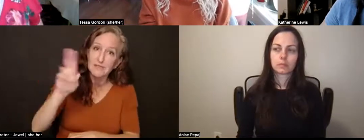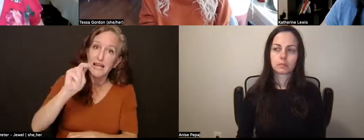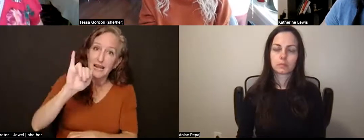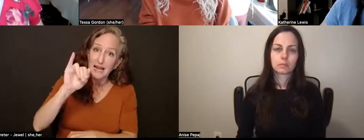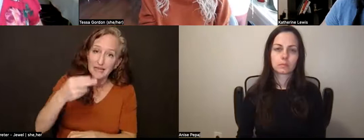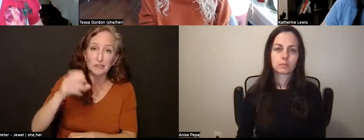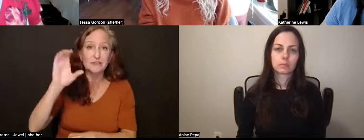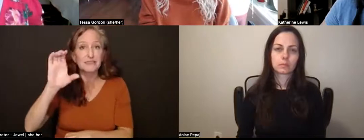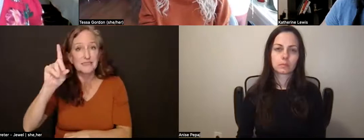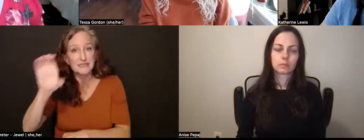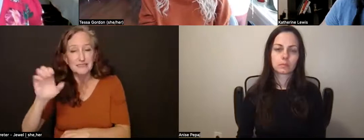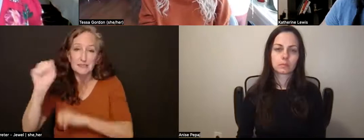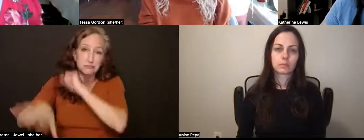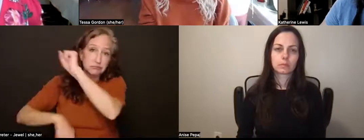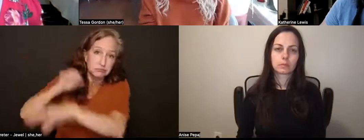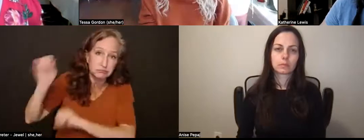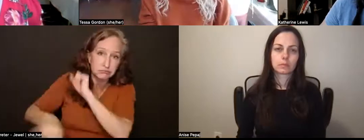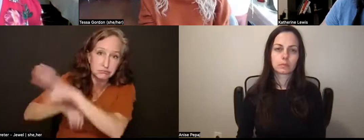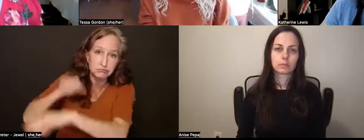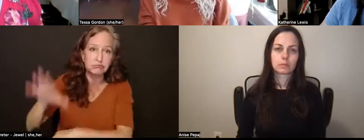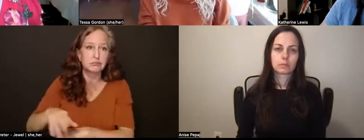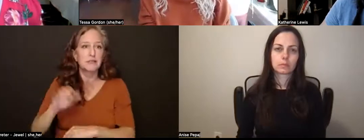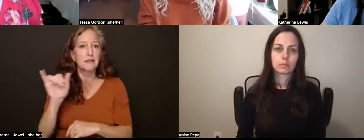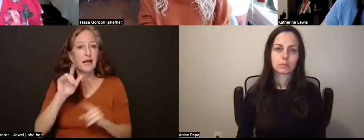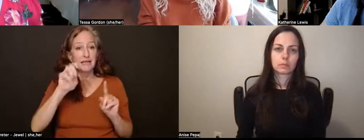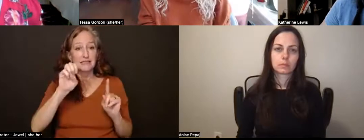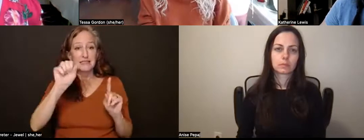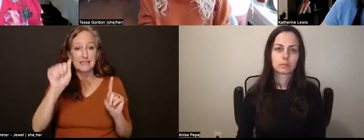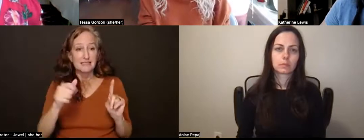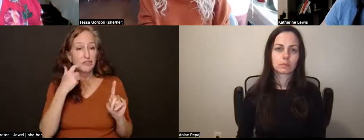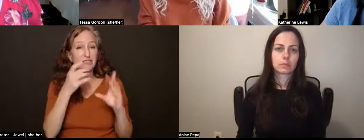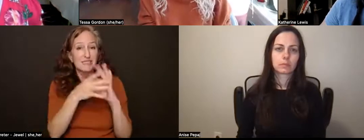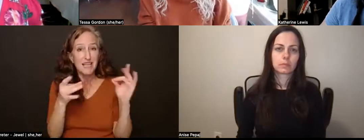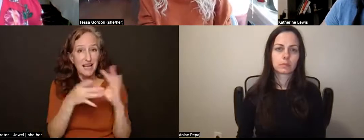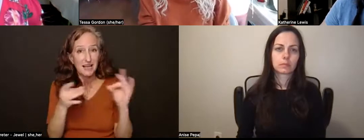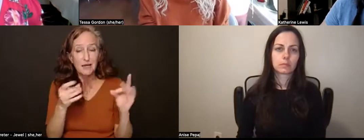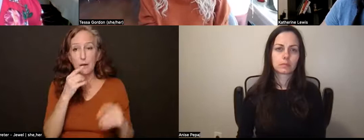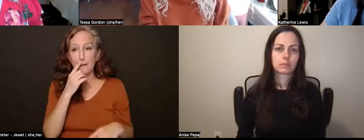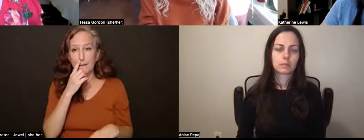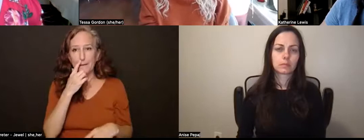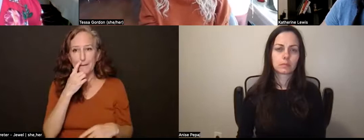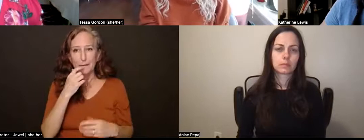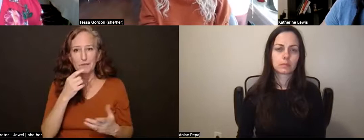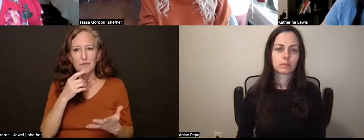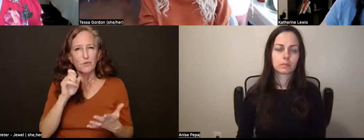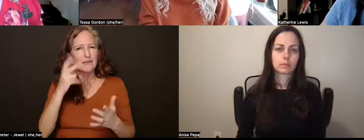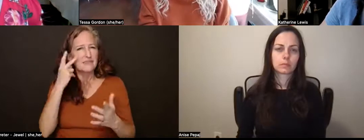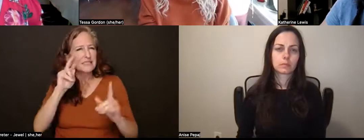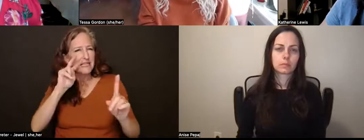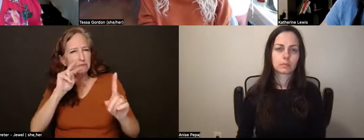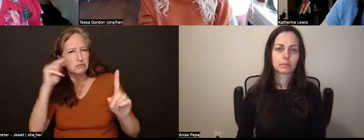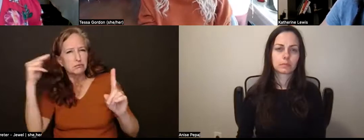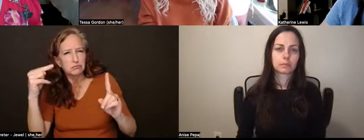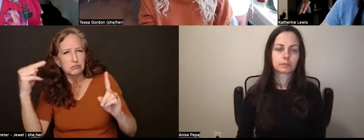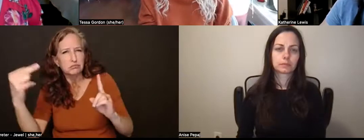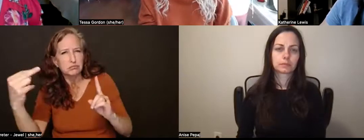And so, as Tessa said, we have to start looking at different vantage points and